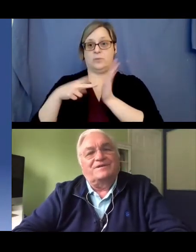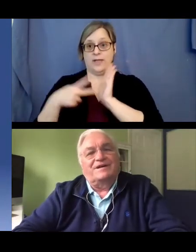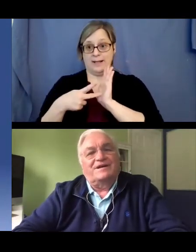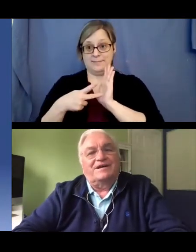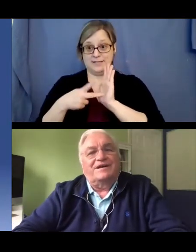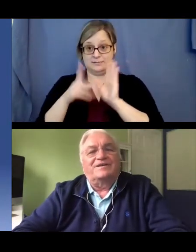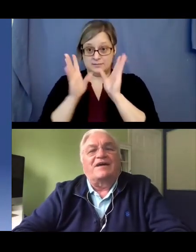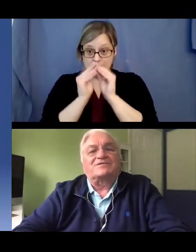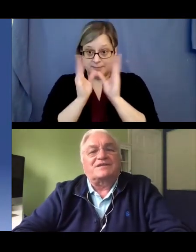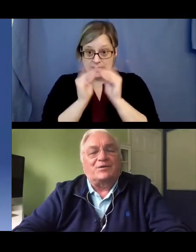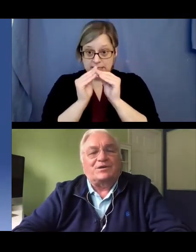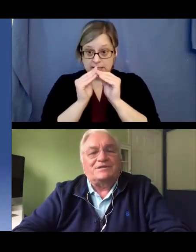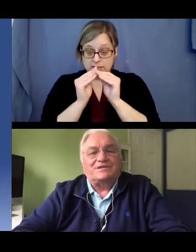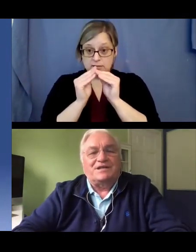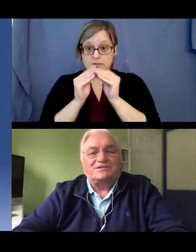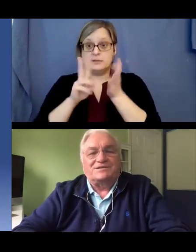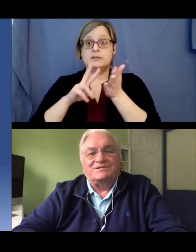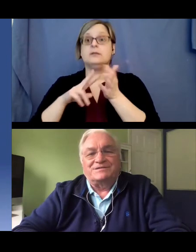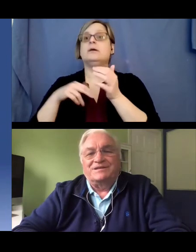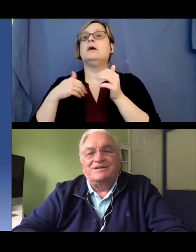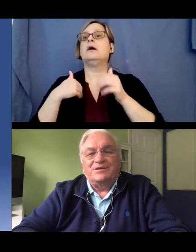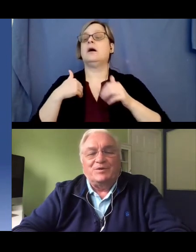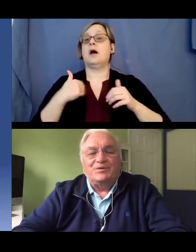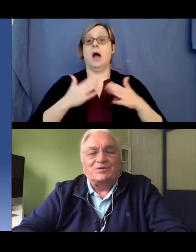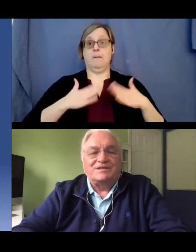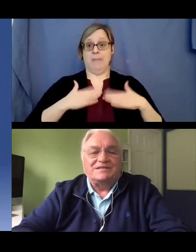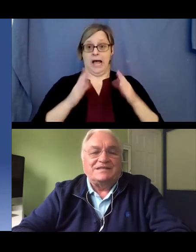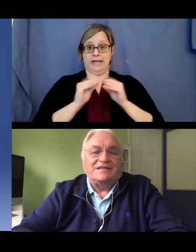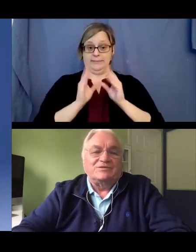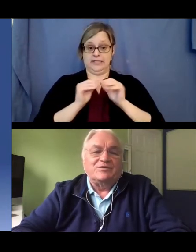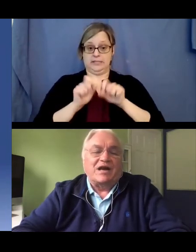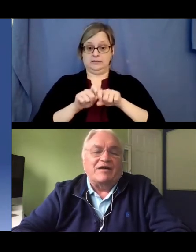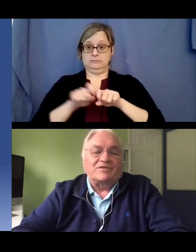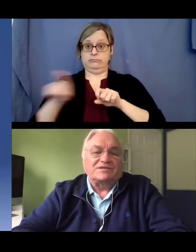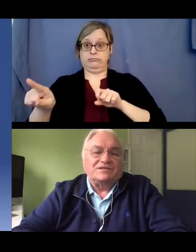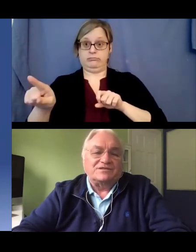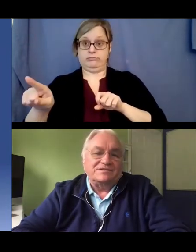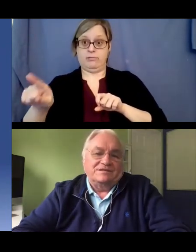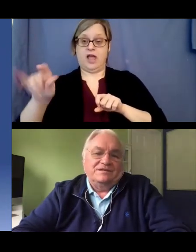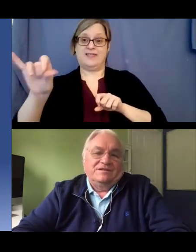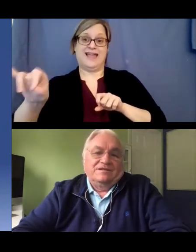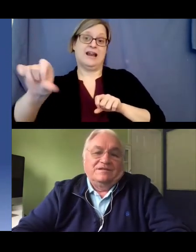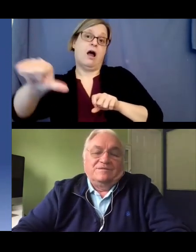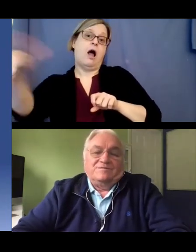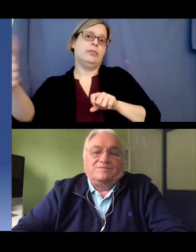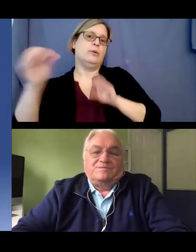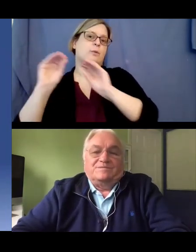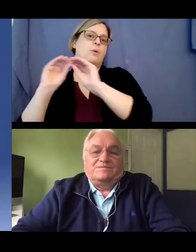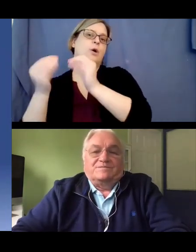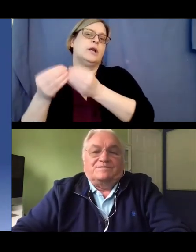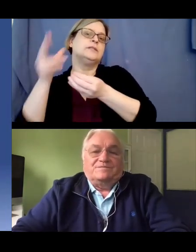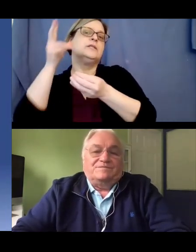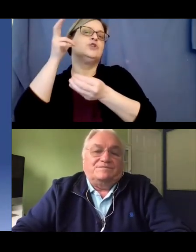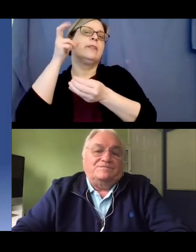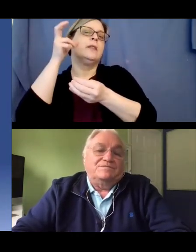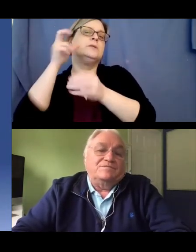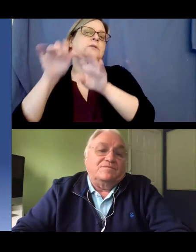of an outside organization's computer listening into a conversation.